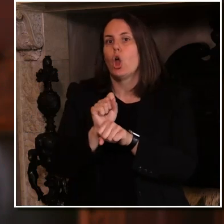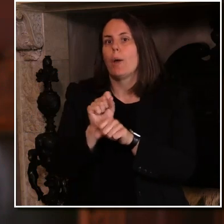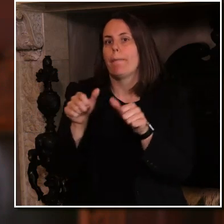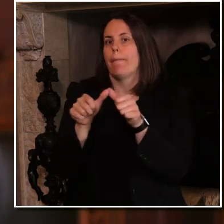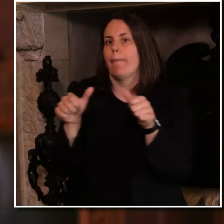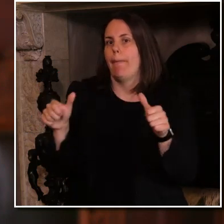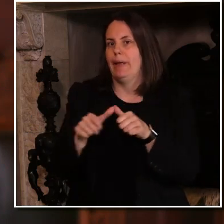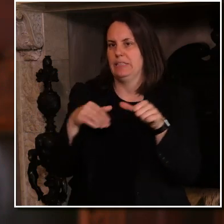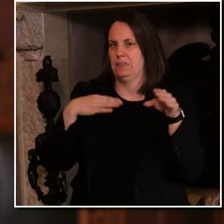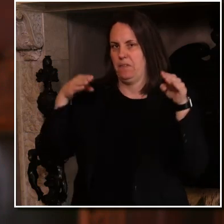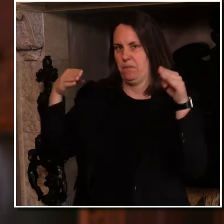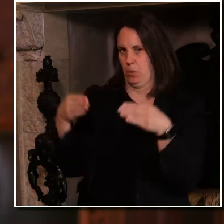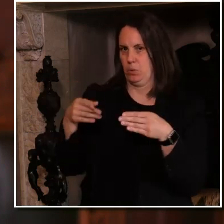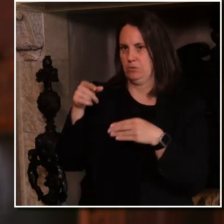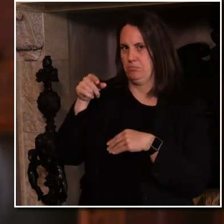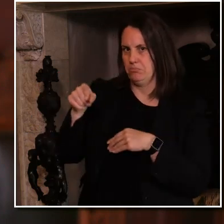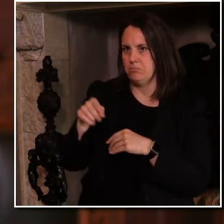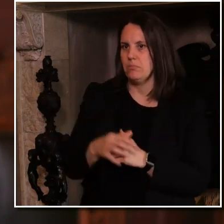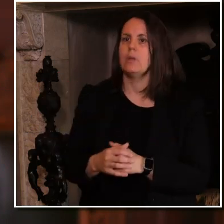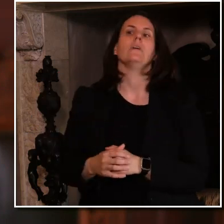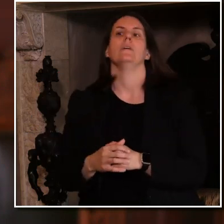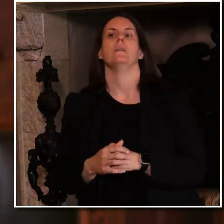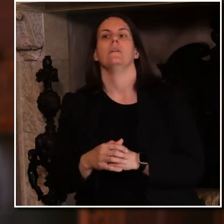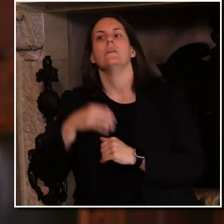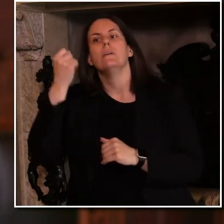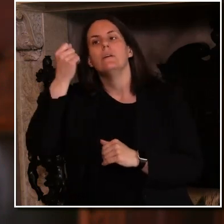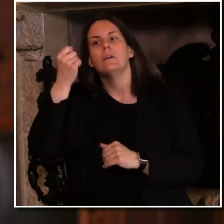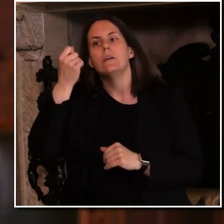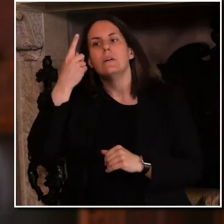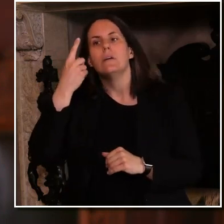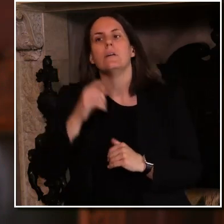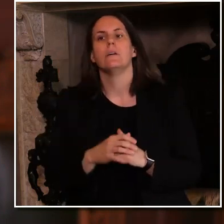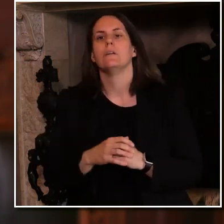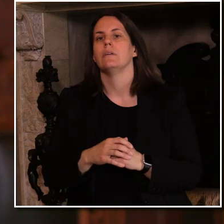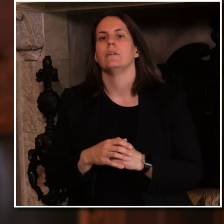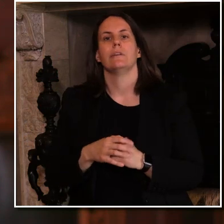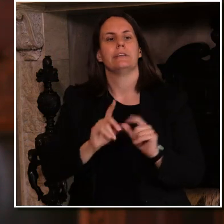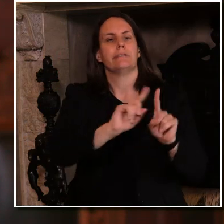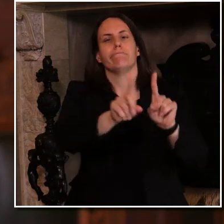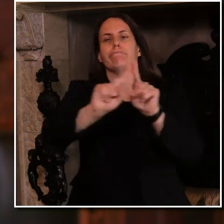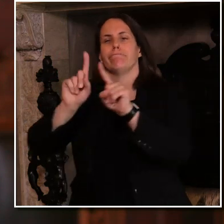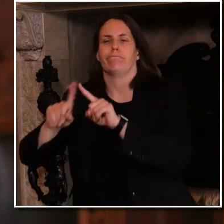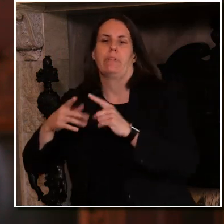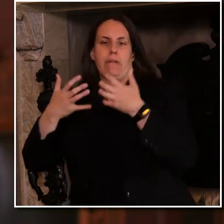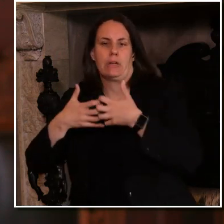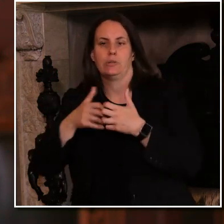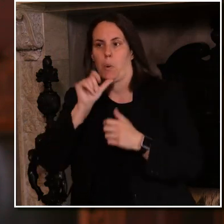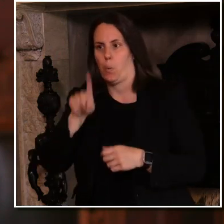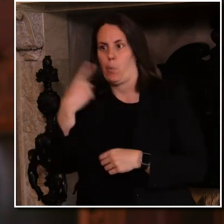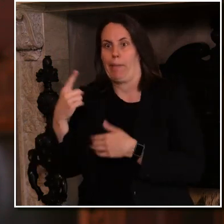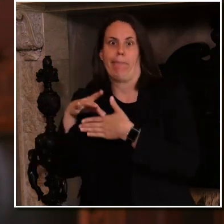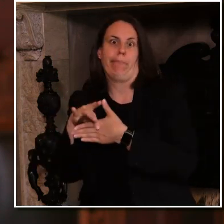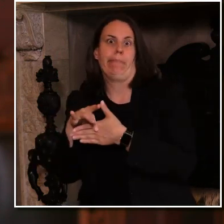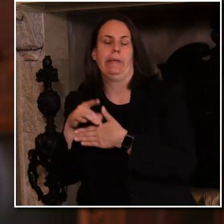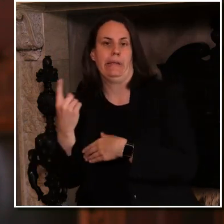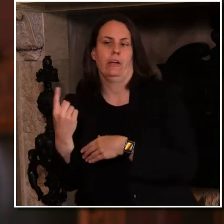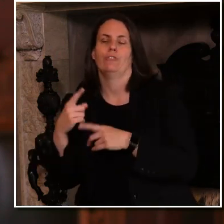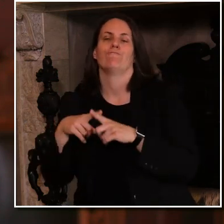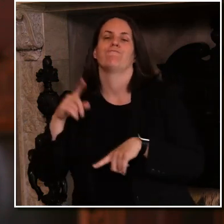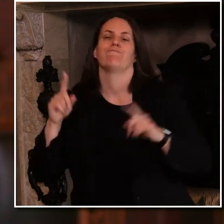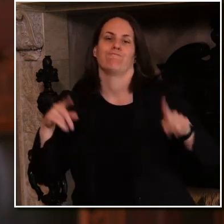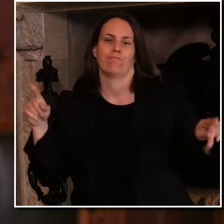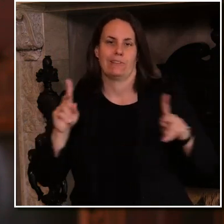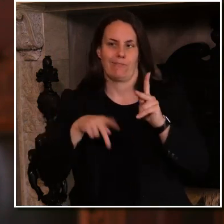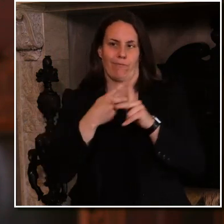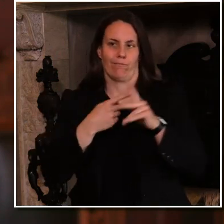is a variety of settings, and they are important to be tracking